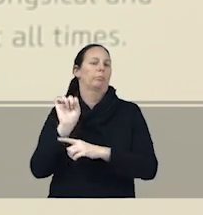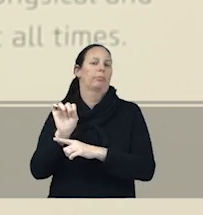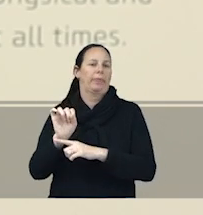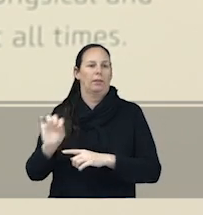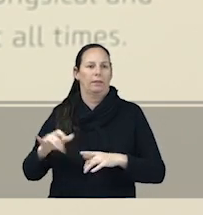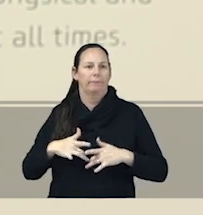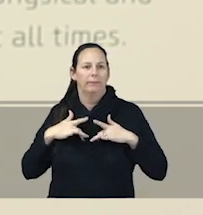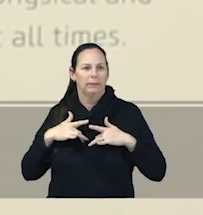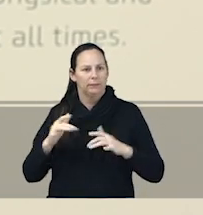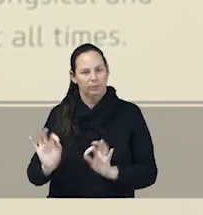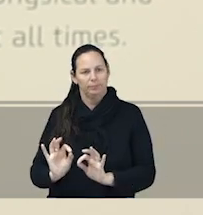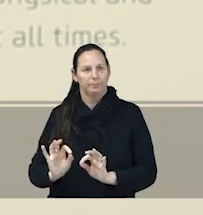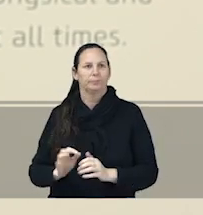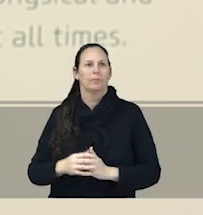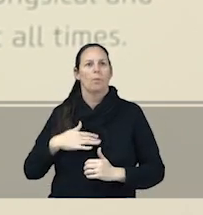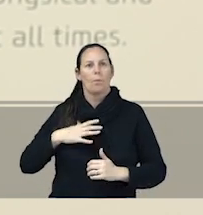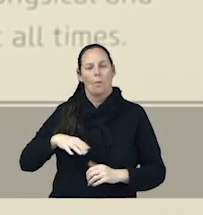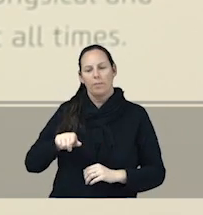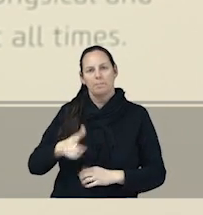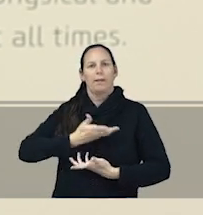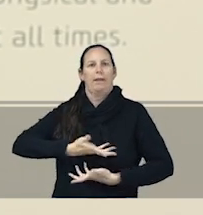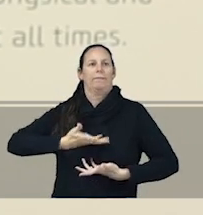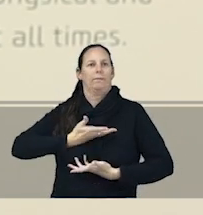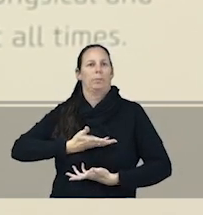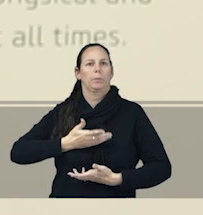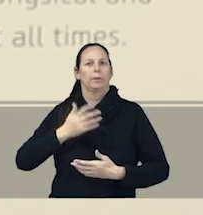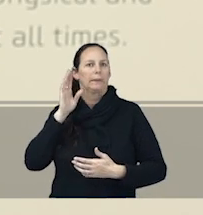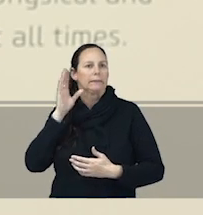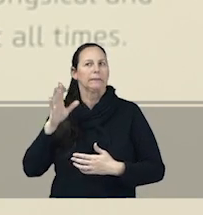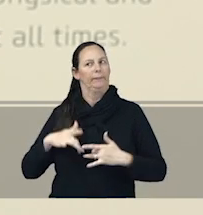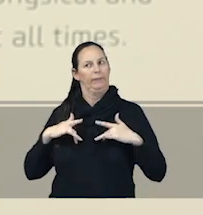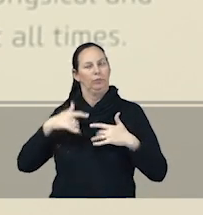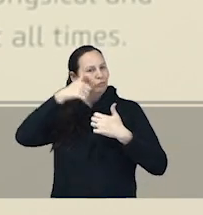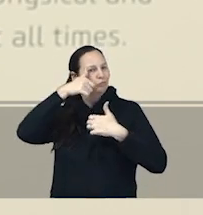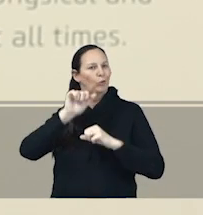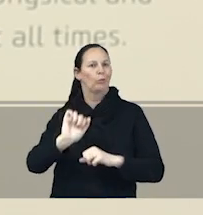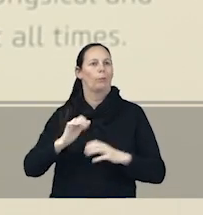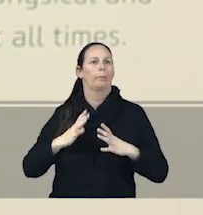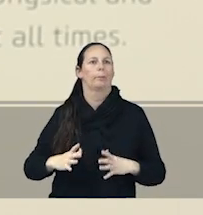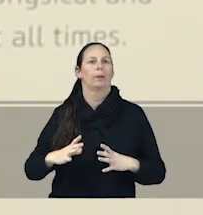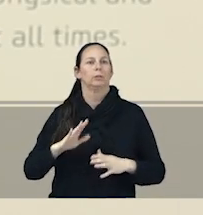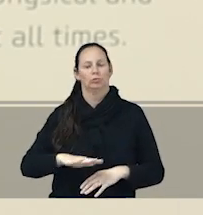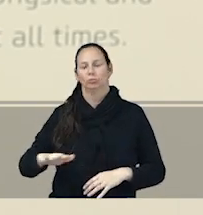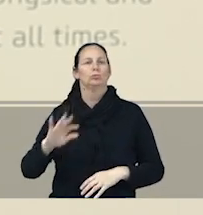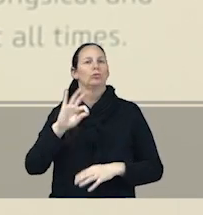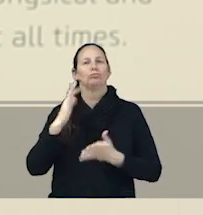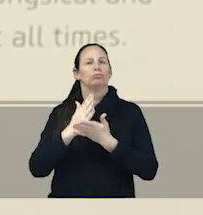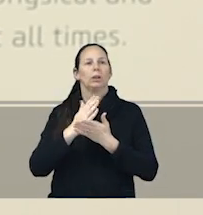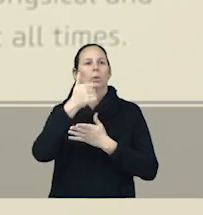give them. We don't want children to ignore them. We want them to listen to them. We want them to become in tune with them and we want them to act accordingly.